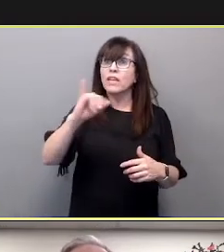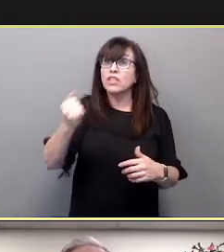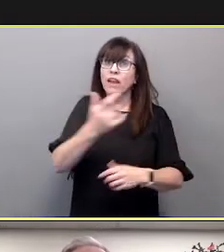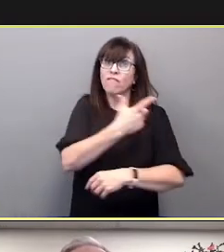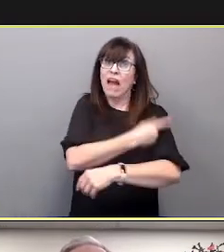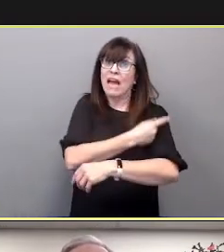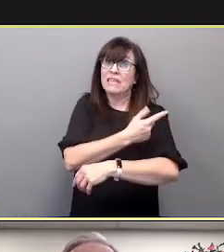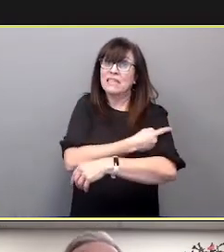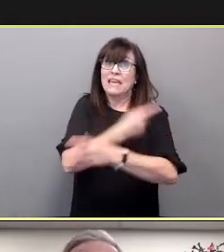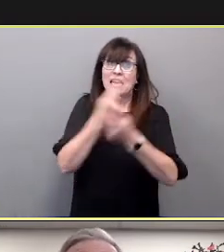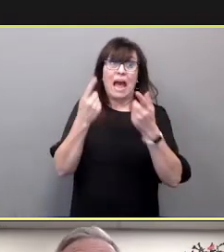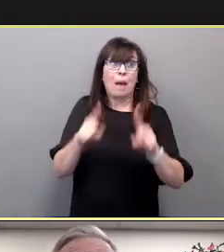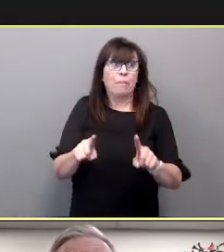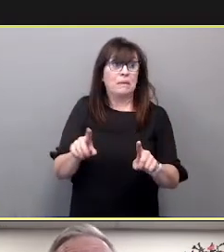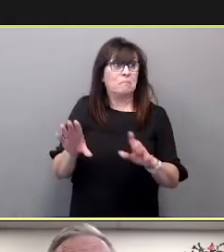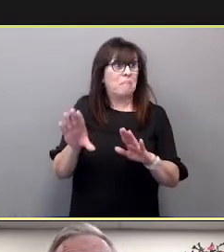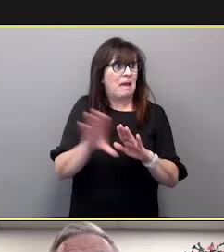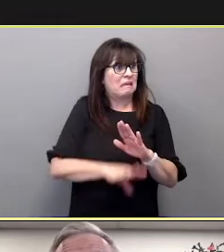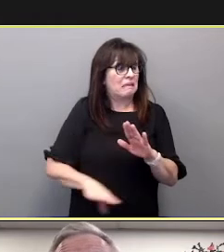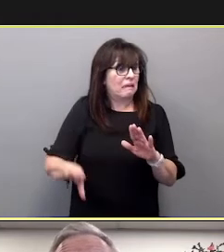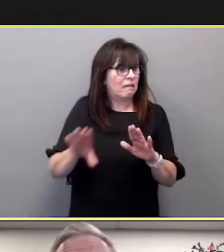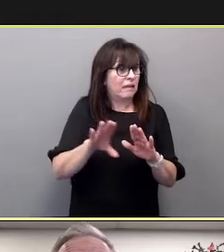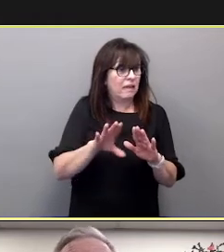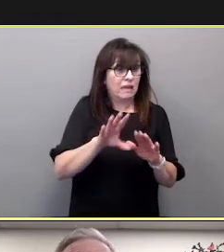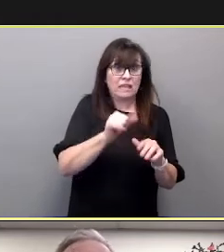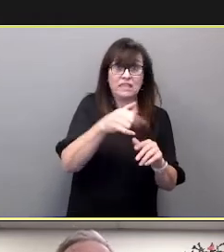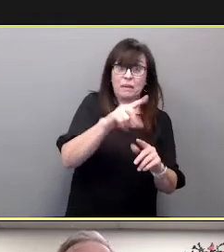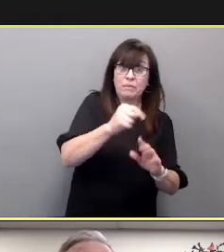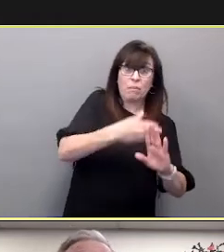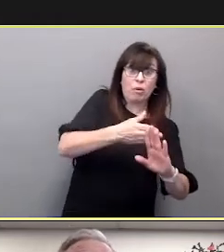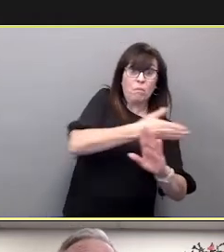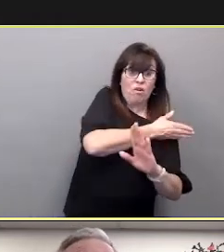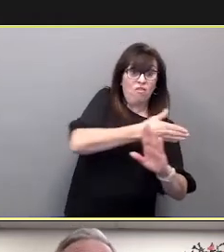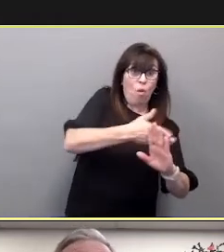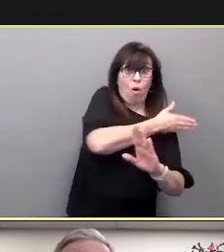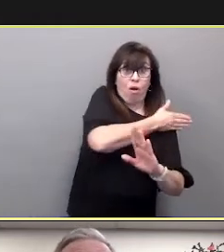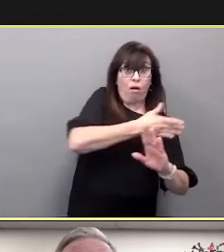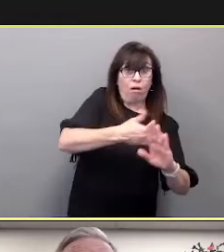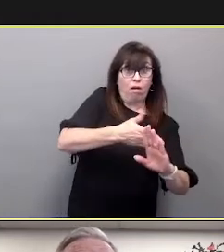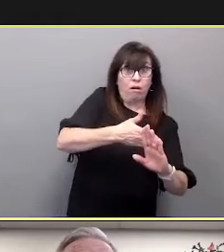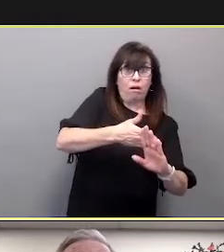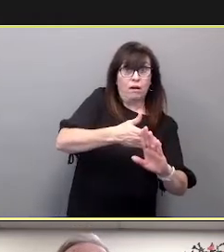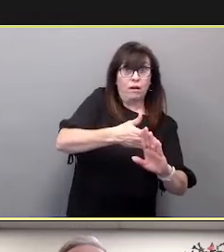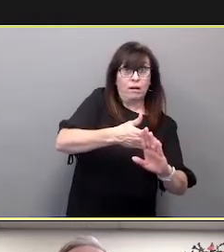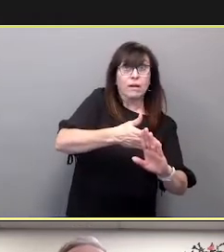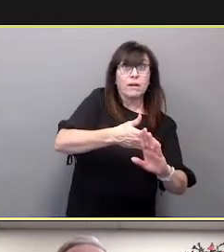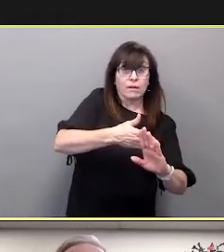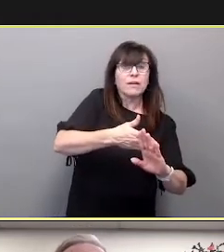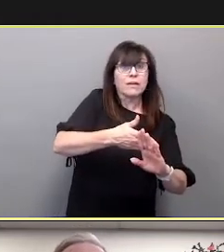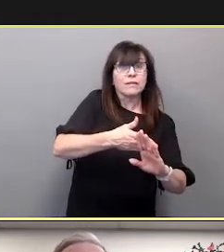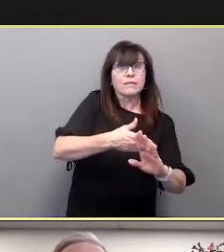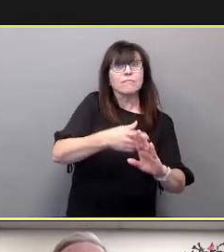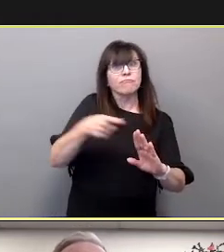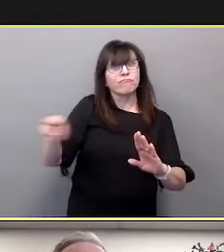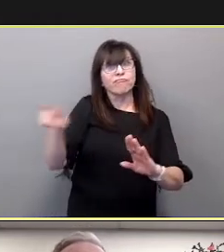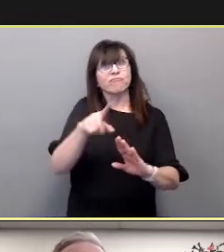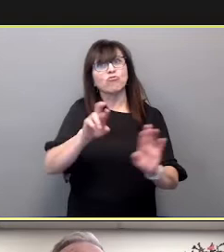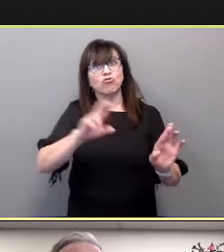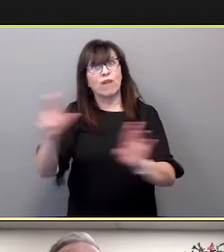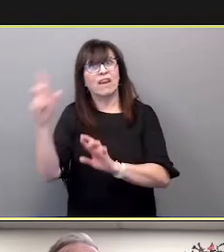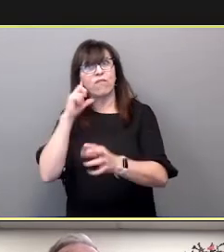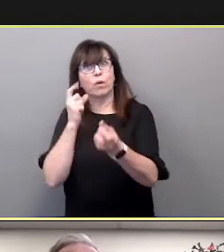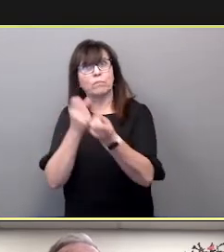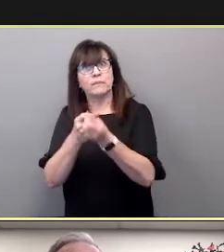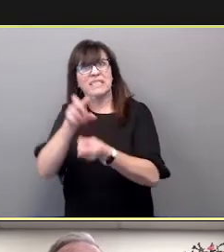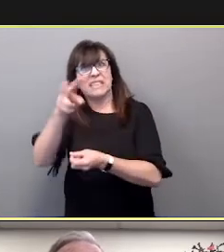vaccine, basically in September, any day in September or earlier, you too are due for a second